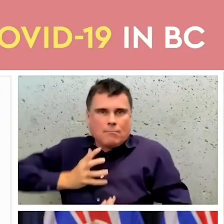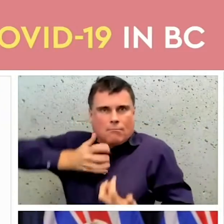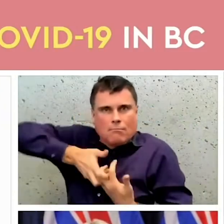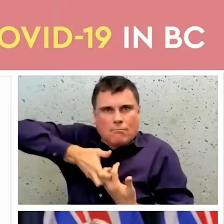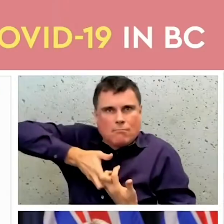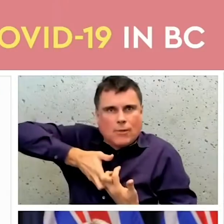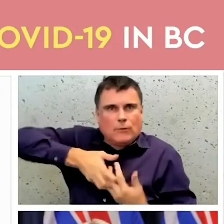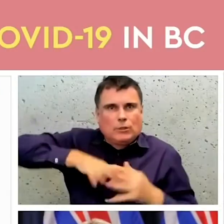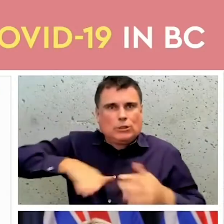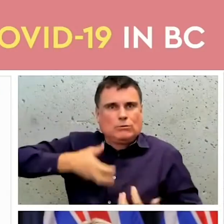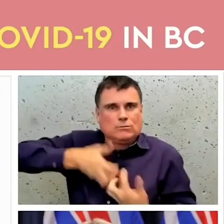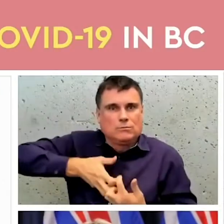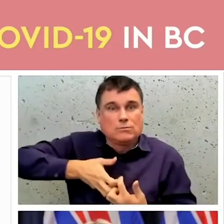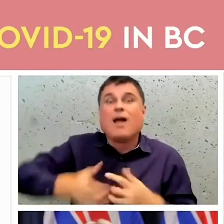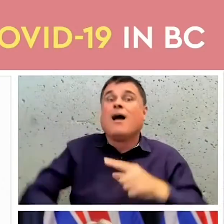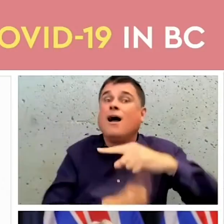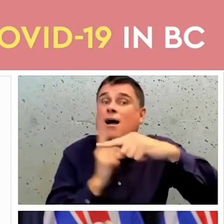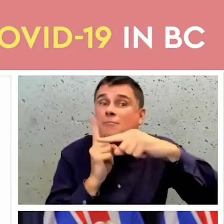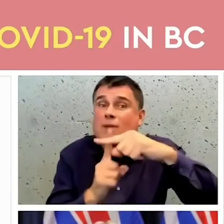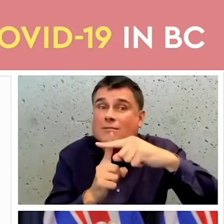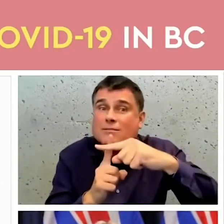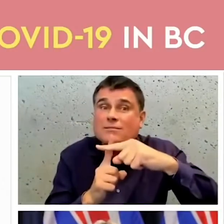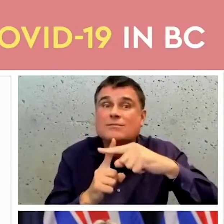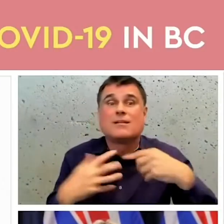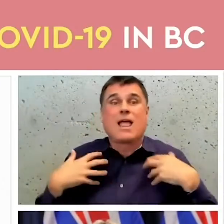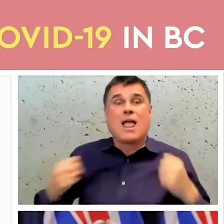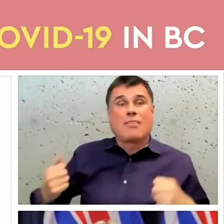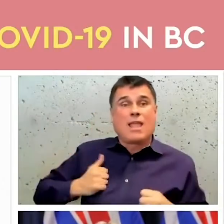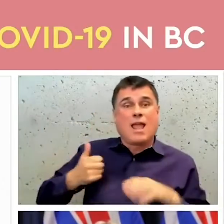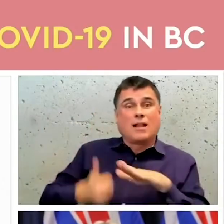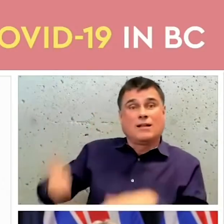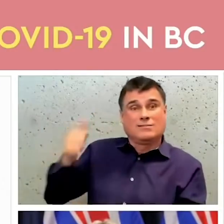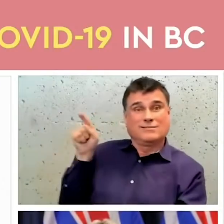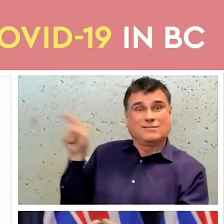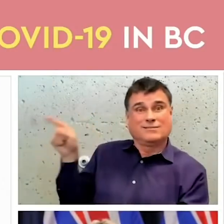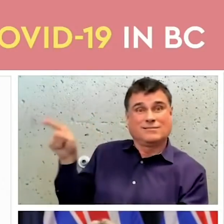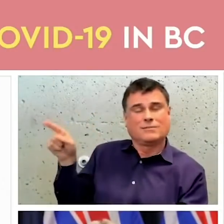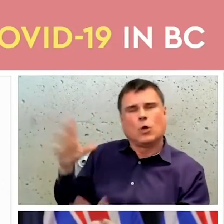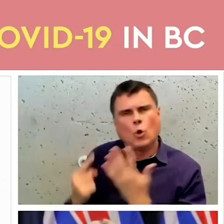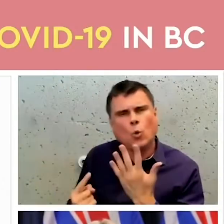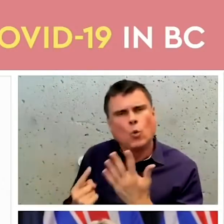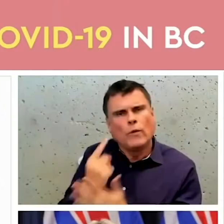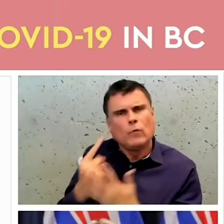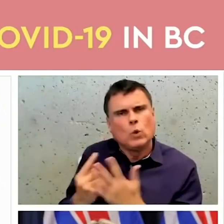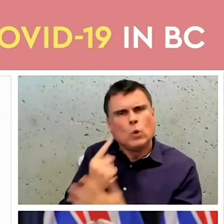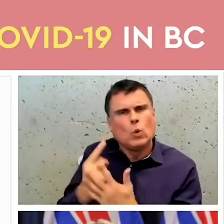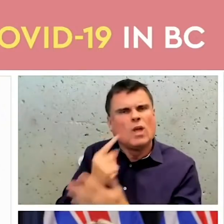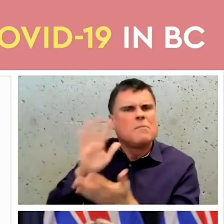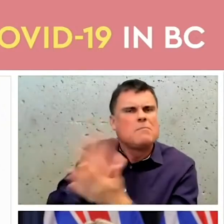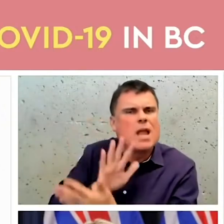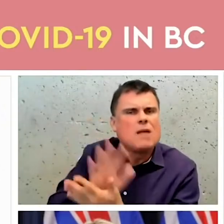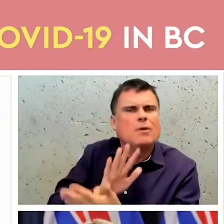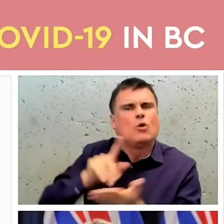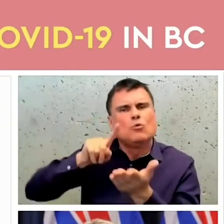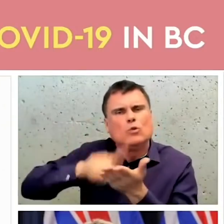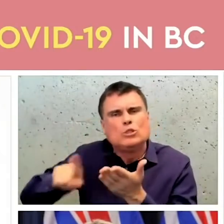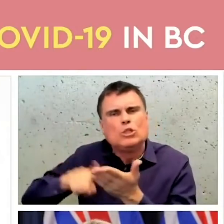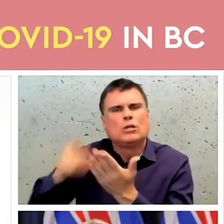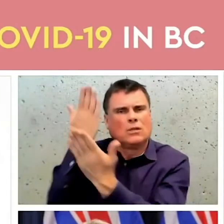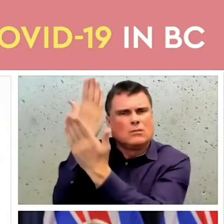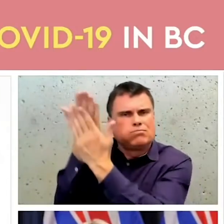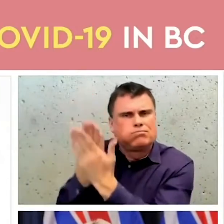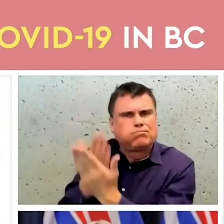of the safety data, to review the data on how well the vaccine works in children at that age group, and to look at the